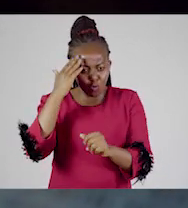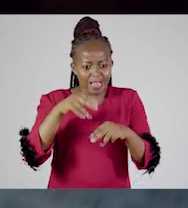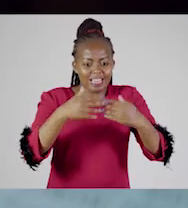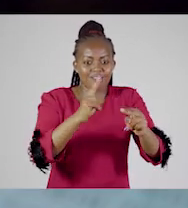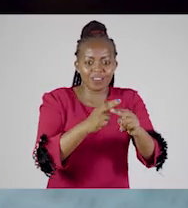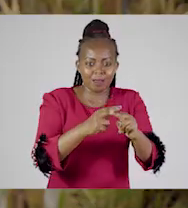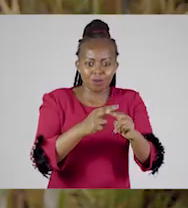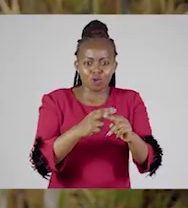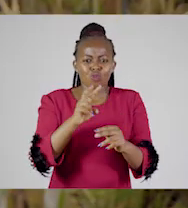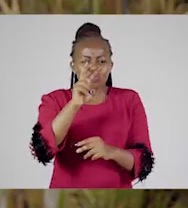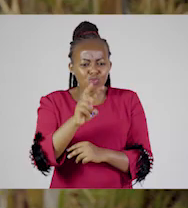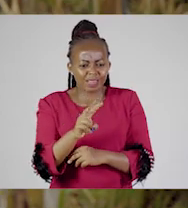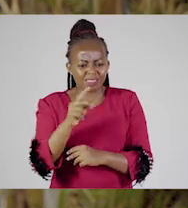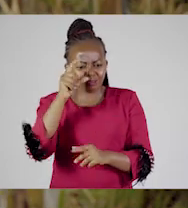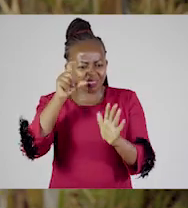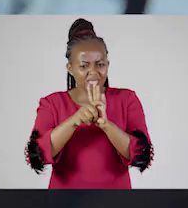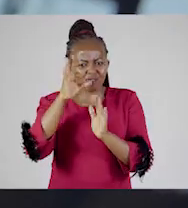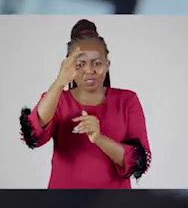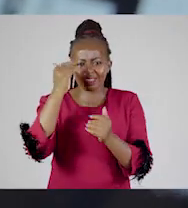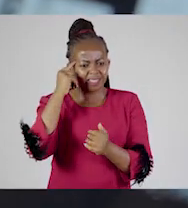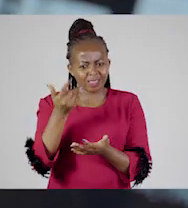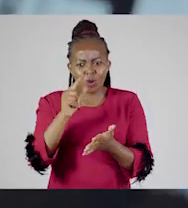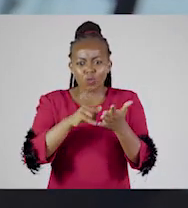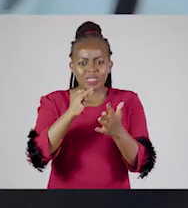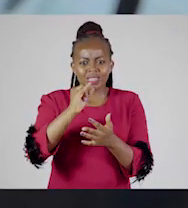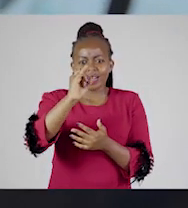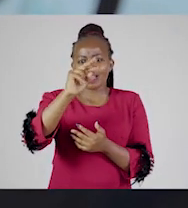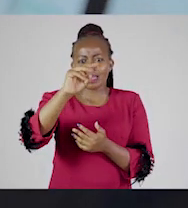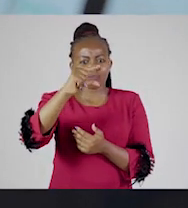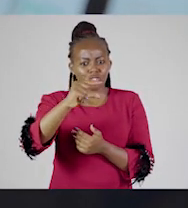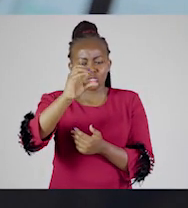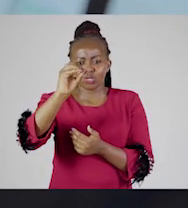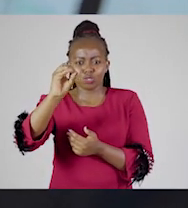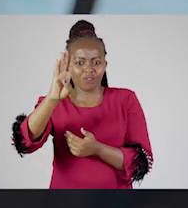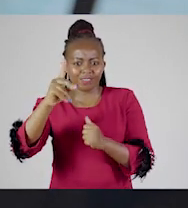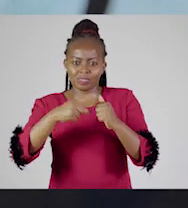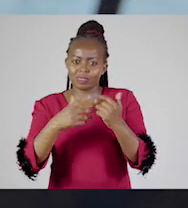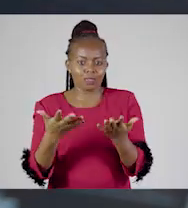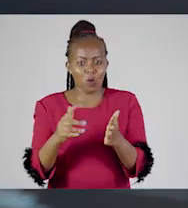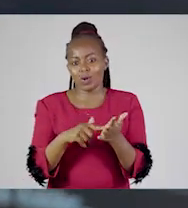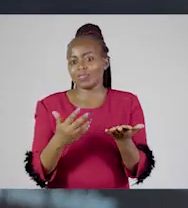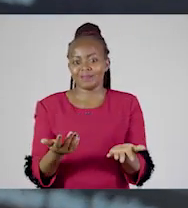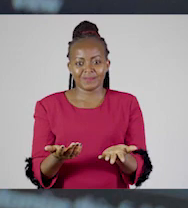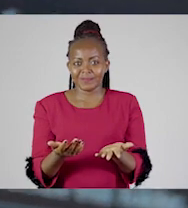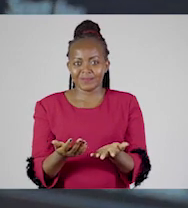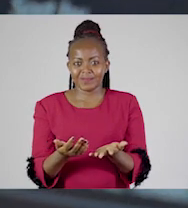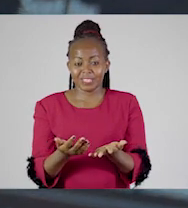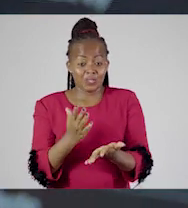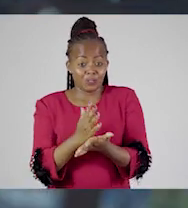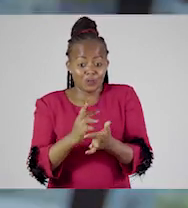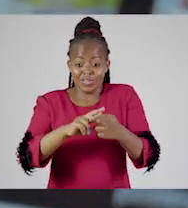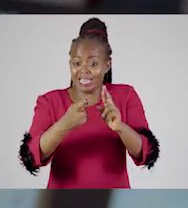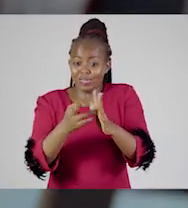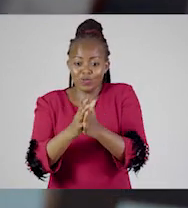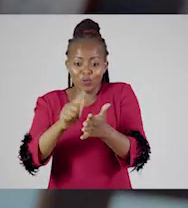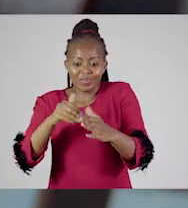file. So you don't want to be looking at them in future and think, what is IMG 00506? That does not that does not relate